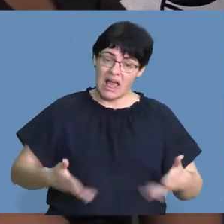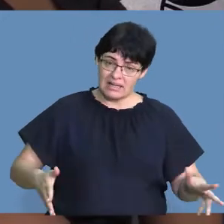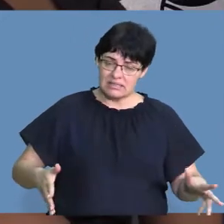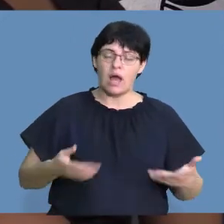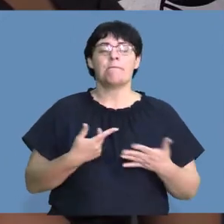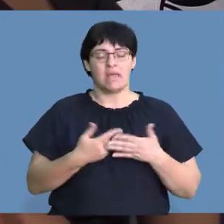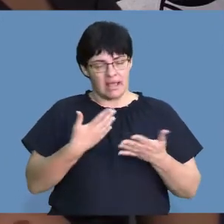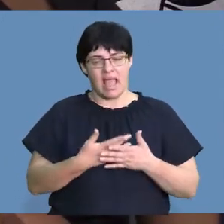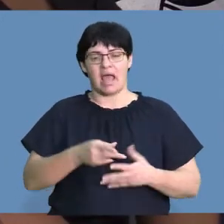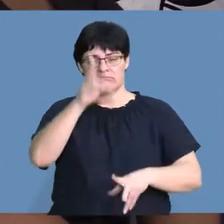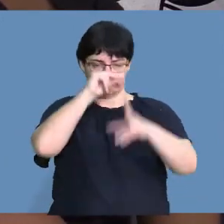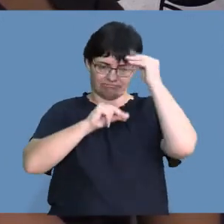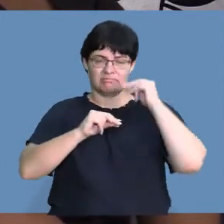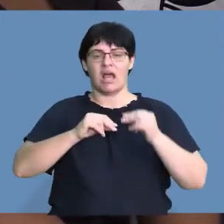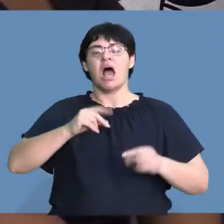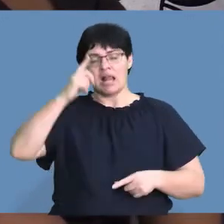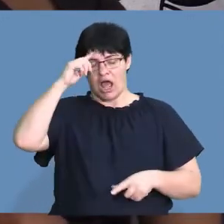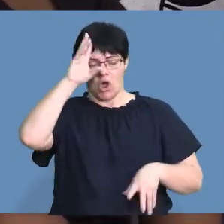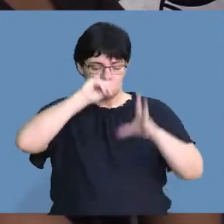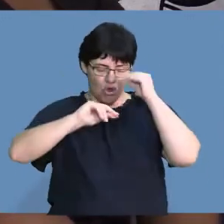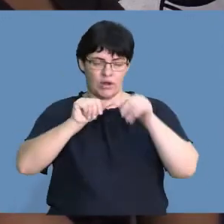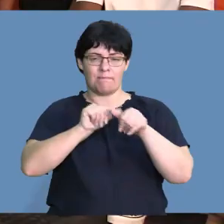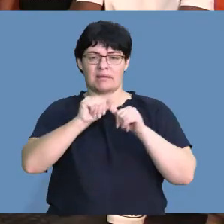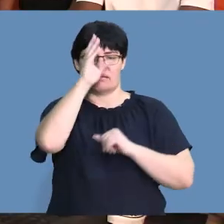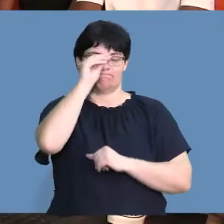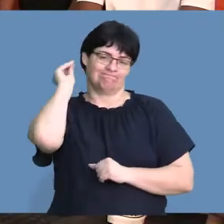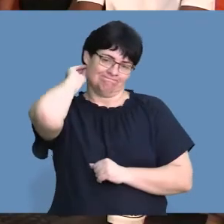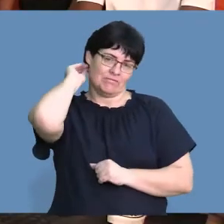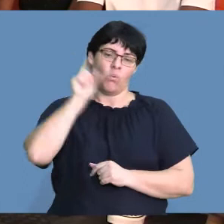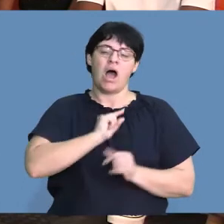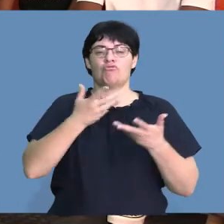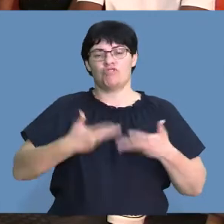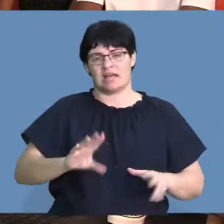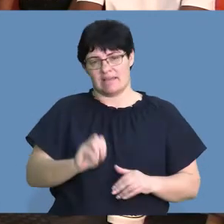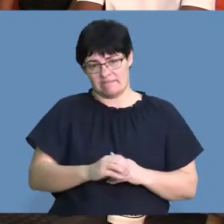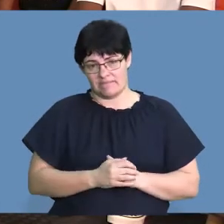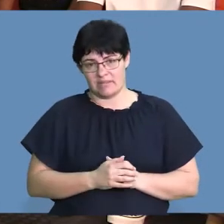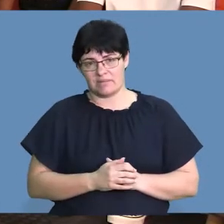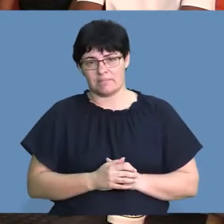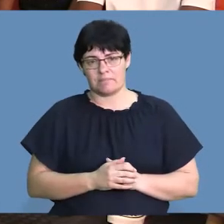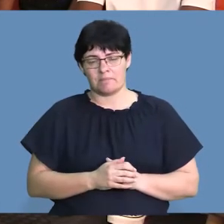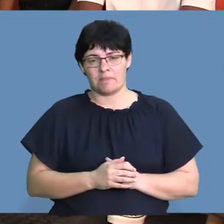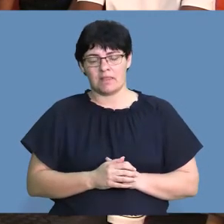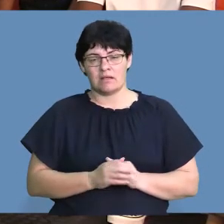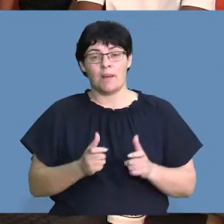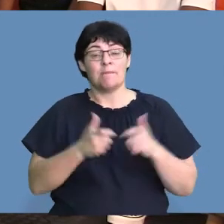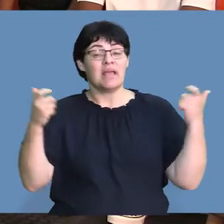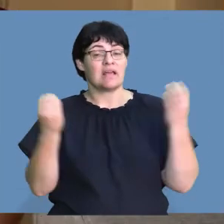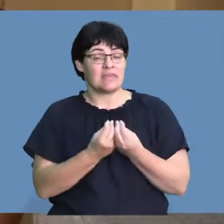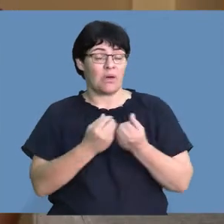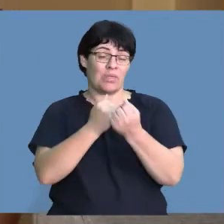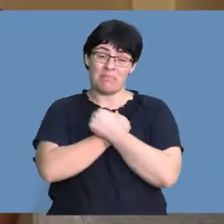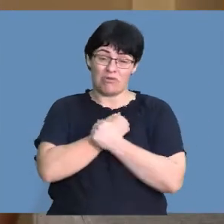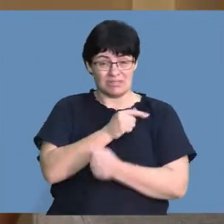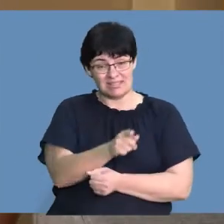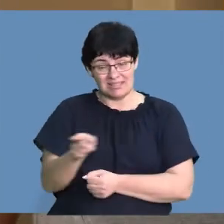relaxed helps you to make good judgments and remember things. So you just have to be patient. To be patient. And I think that the biggest thing